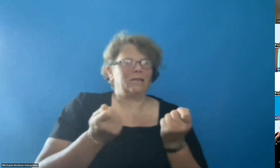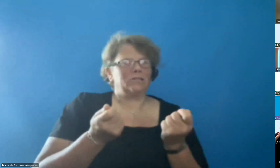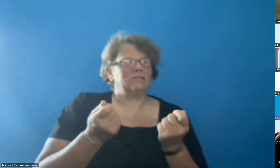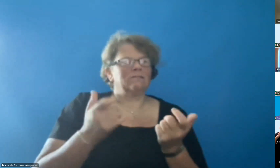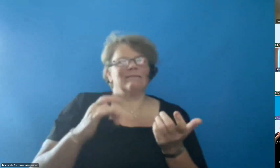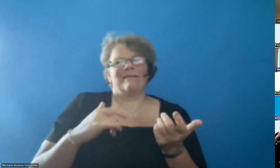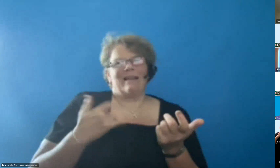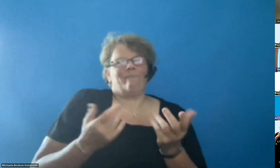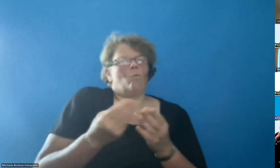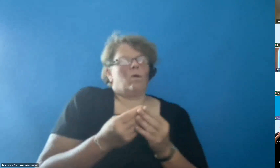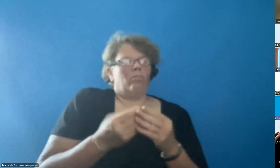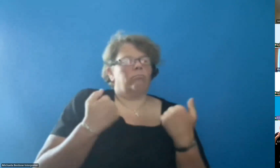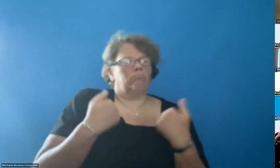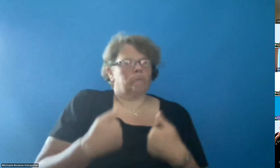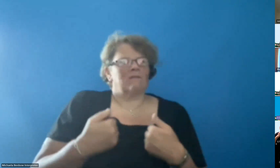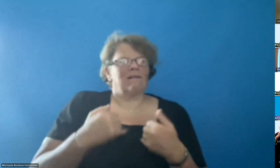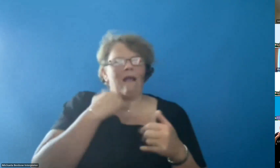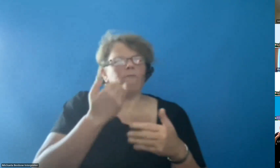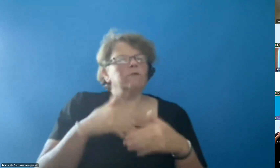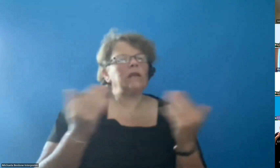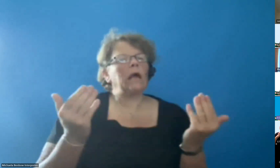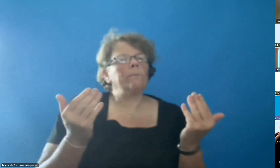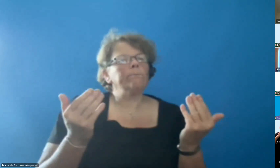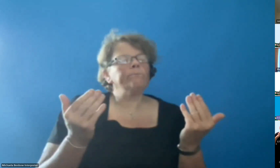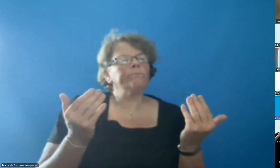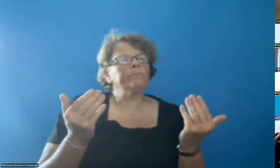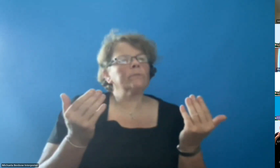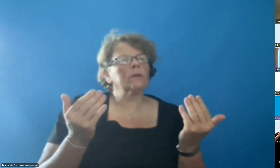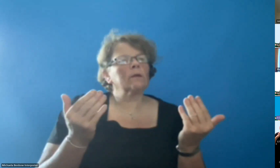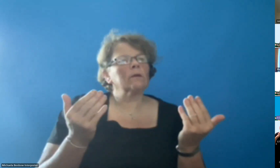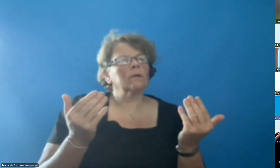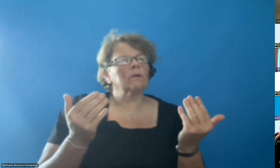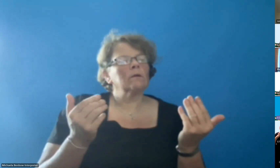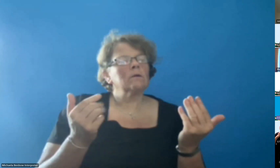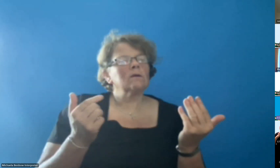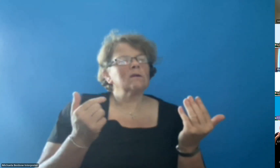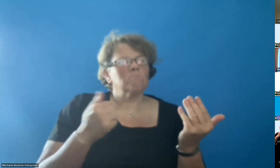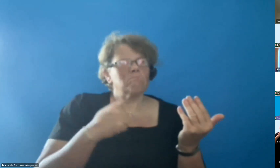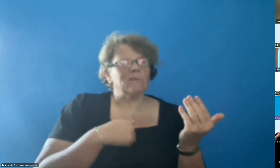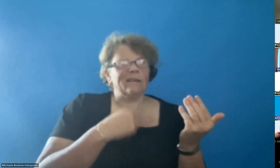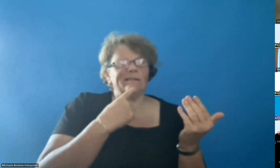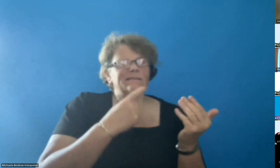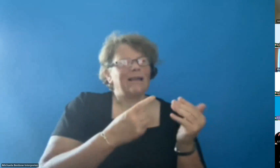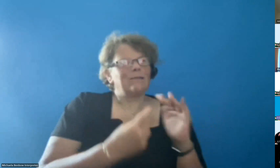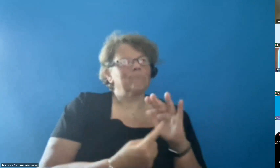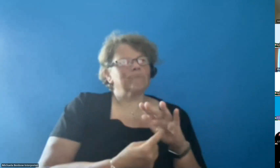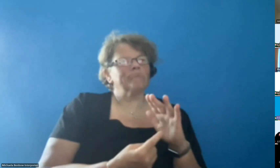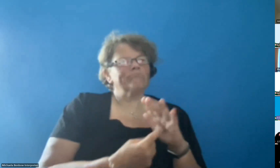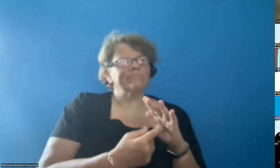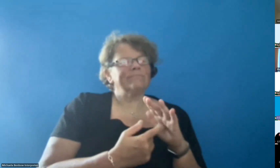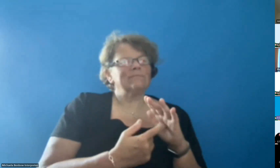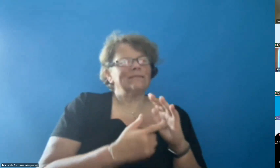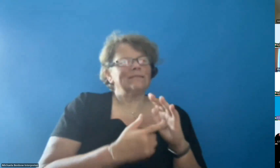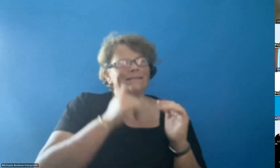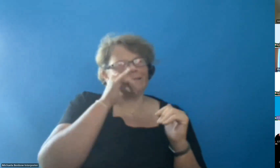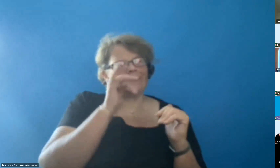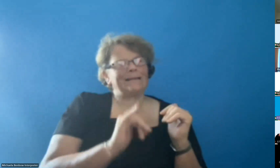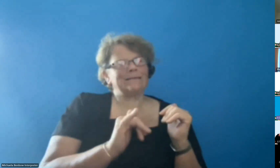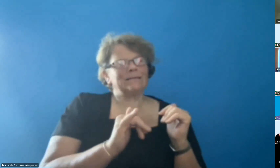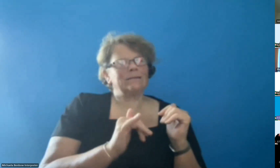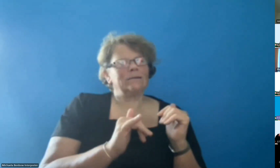basis in that process. And I think, me saying that's really important. And actually, that's a test that